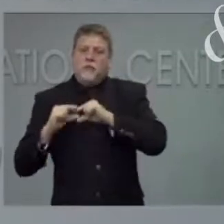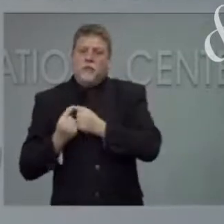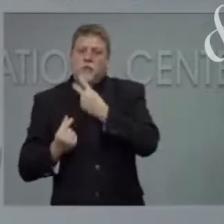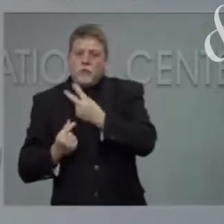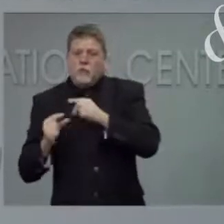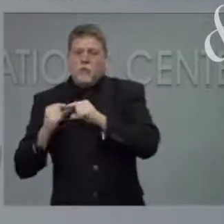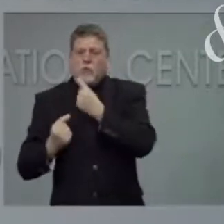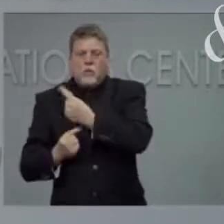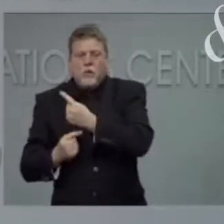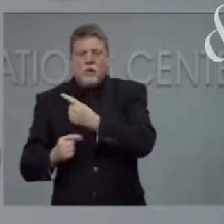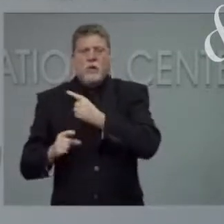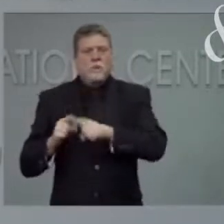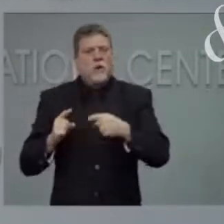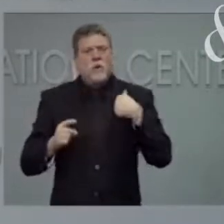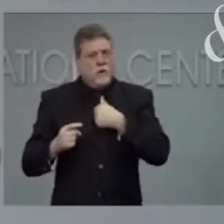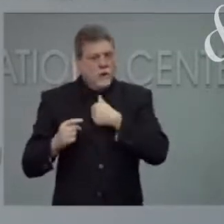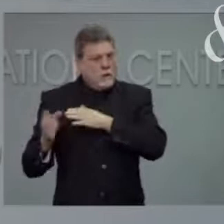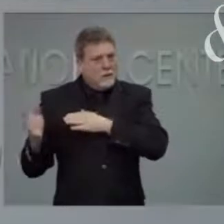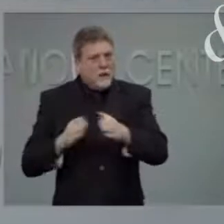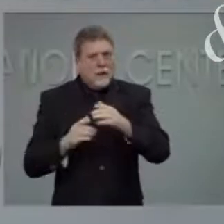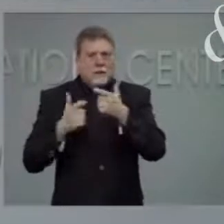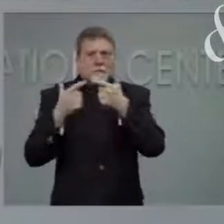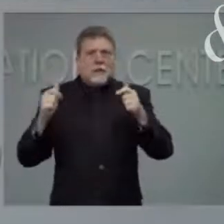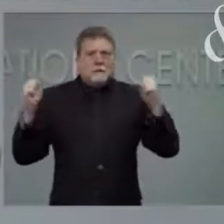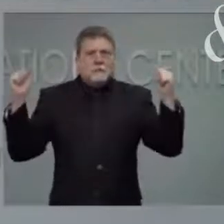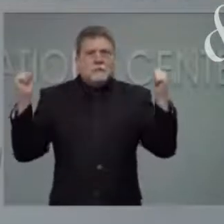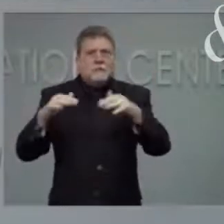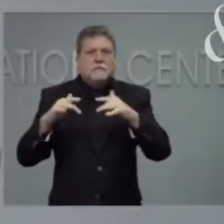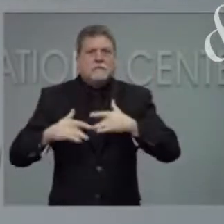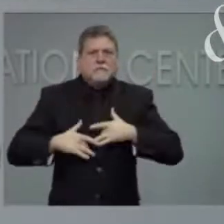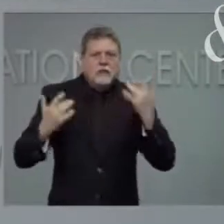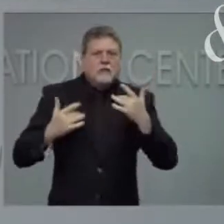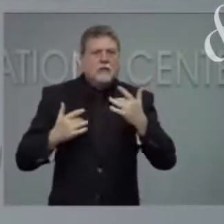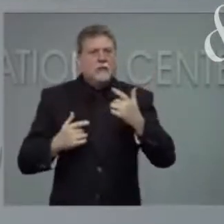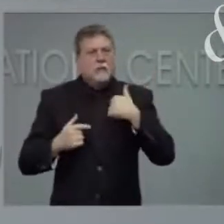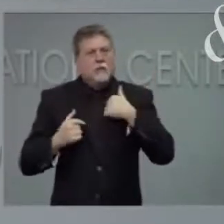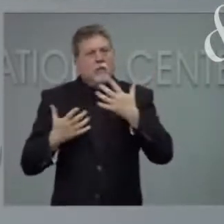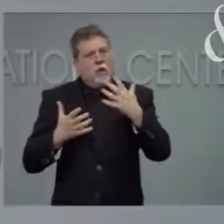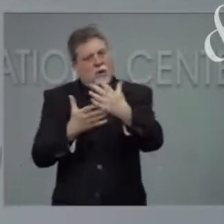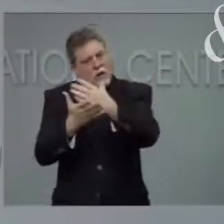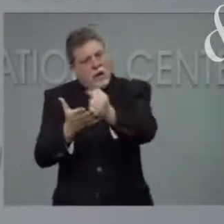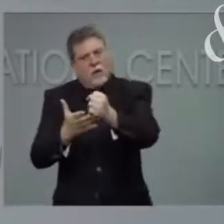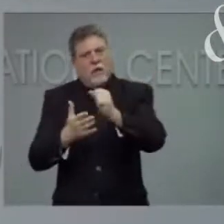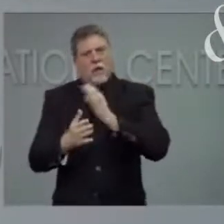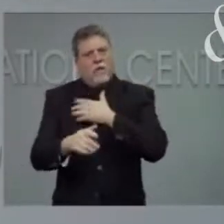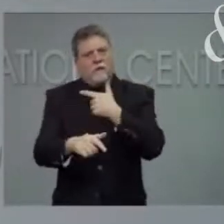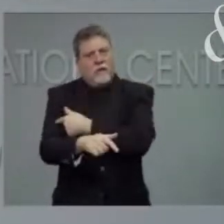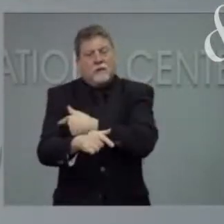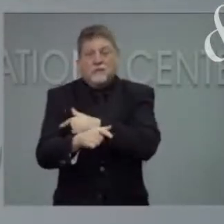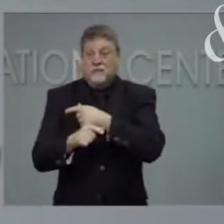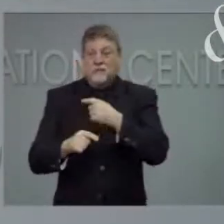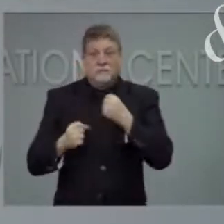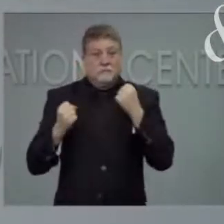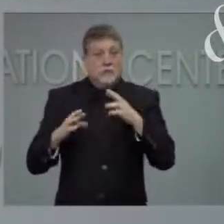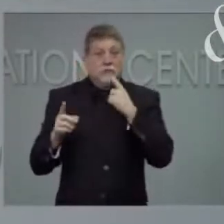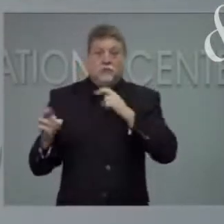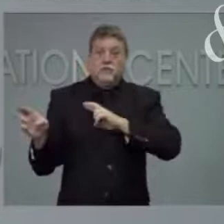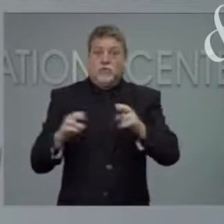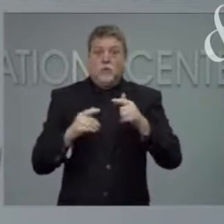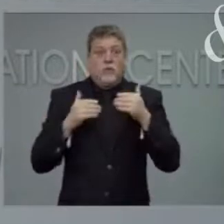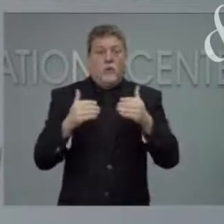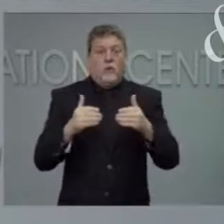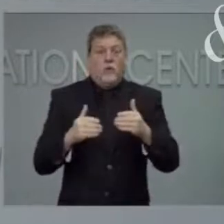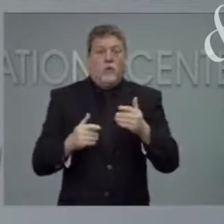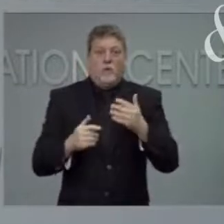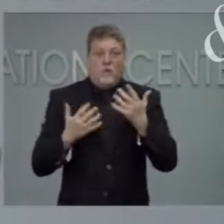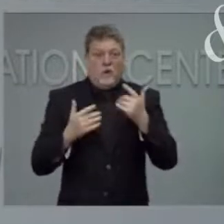events and they wanted to just make sure that they were using all the vaccine that they had as quickly as possible. So they were ready to roll. And